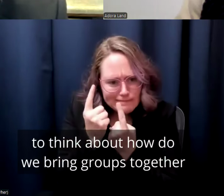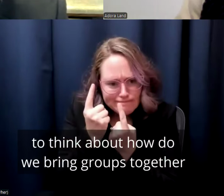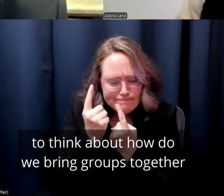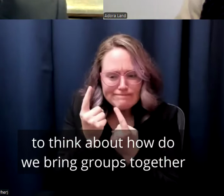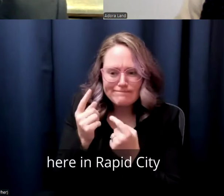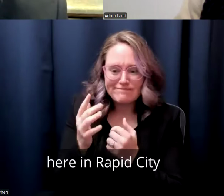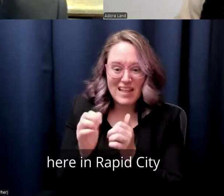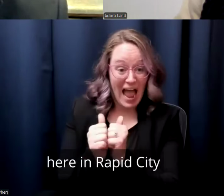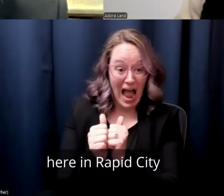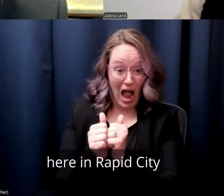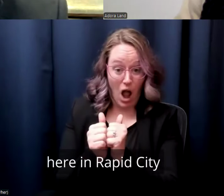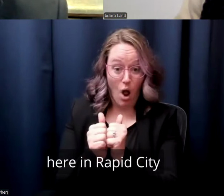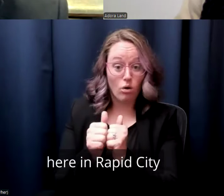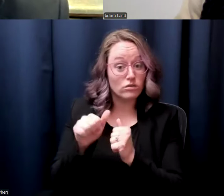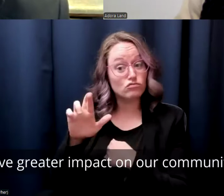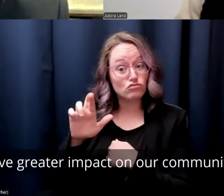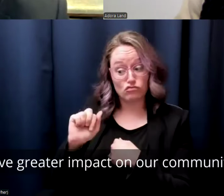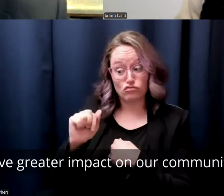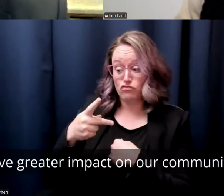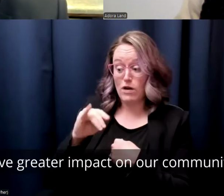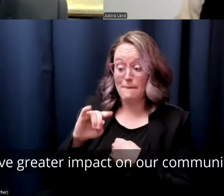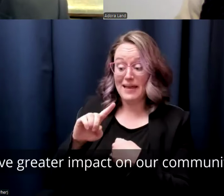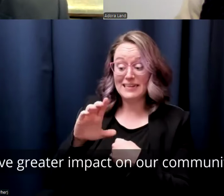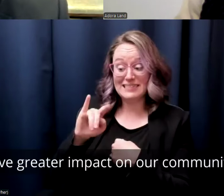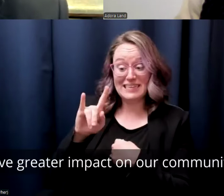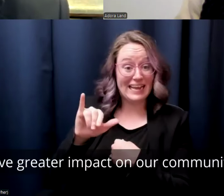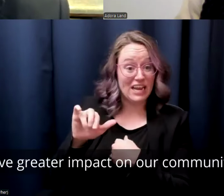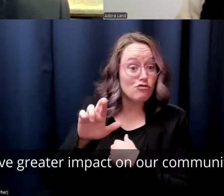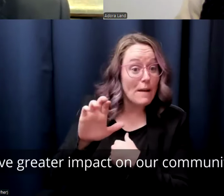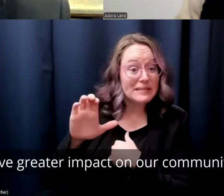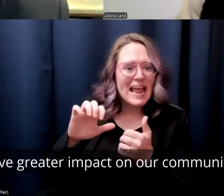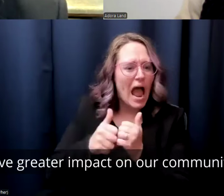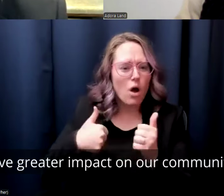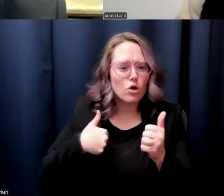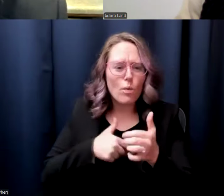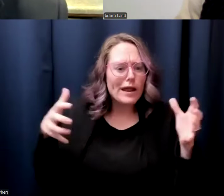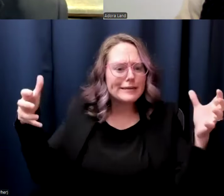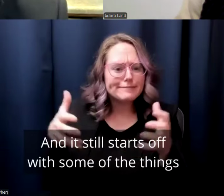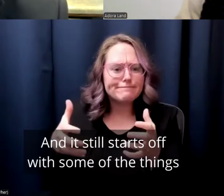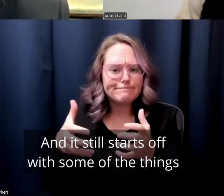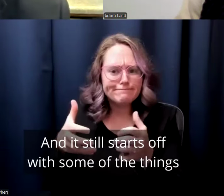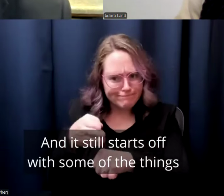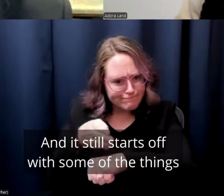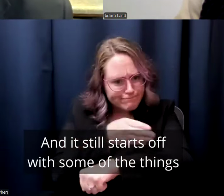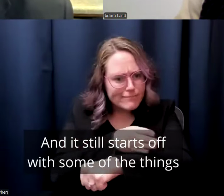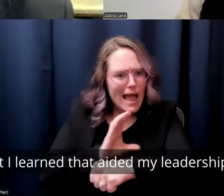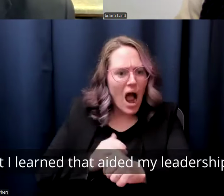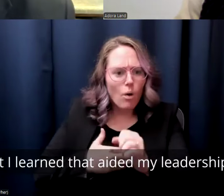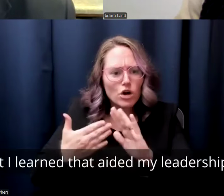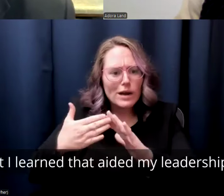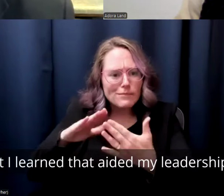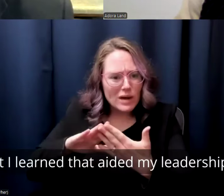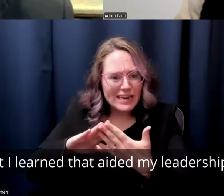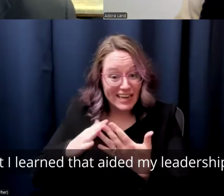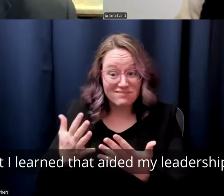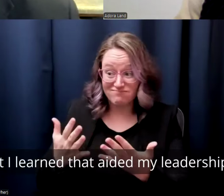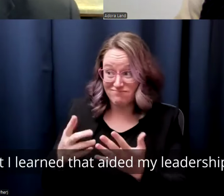groups together here in Rapid City to have greater impact on our community. And it still starts off with some of the things that I